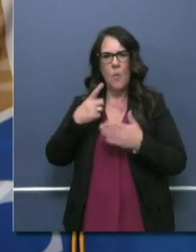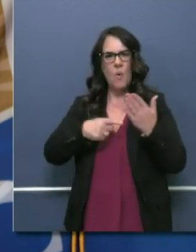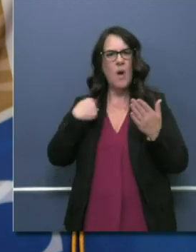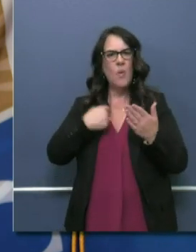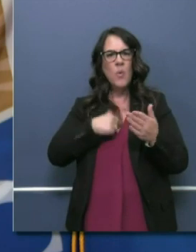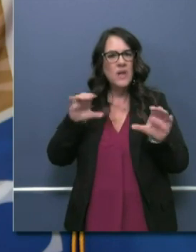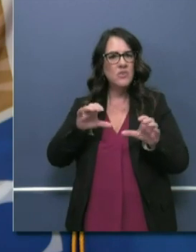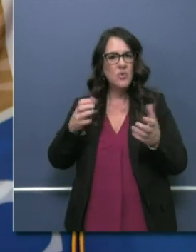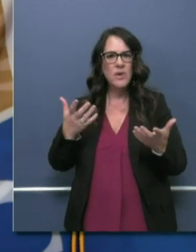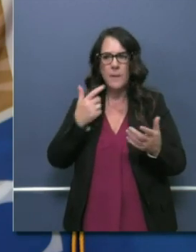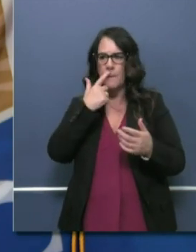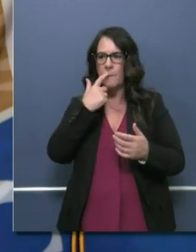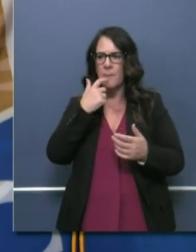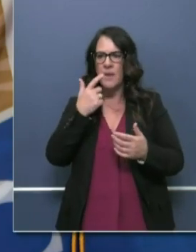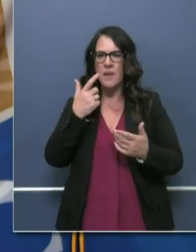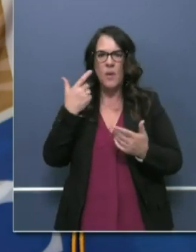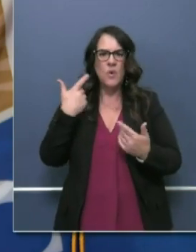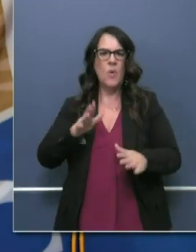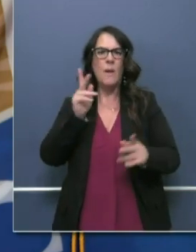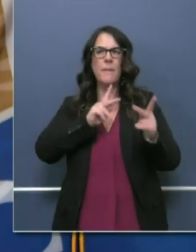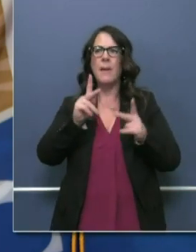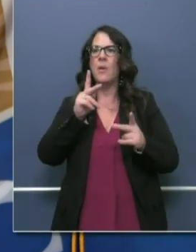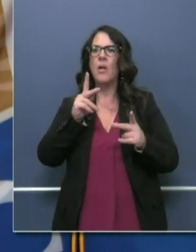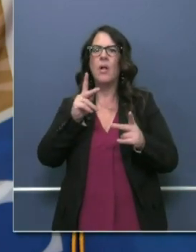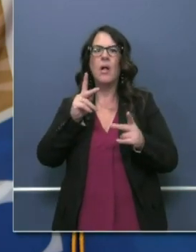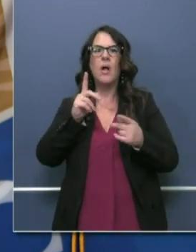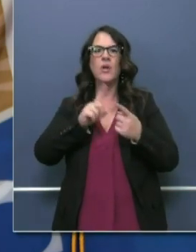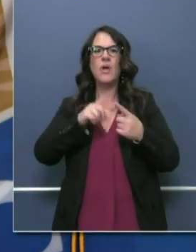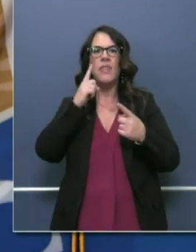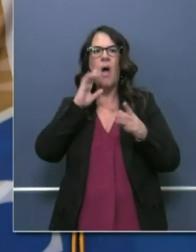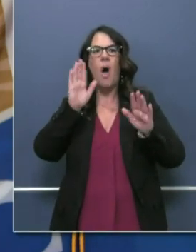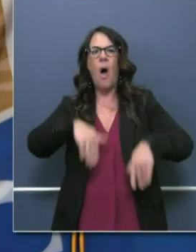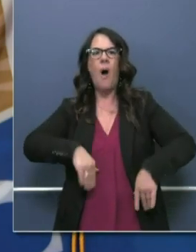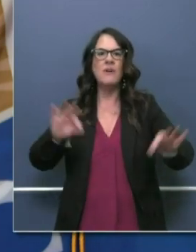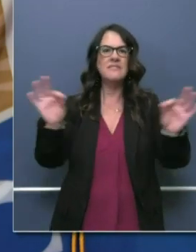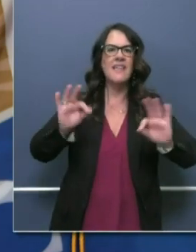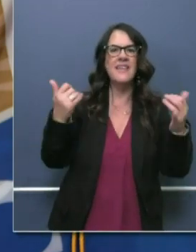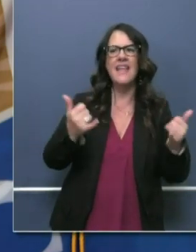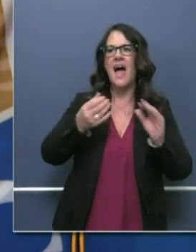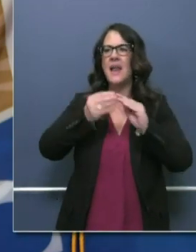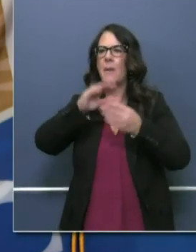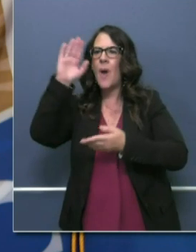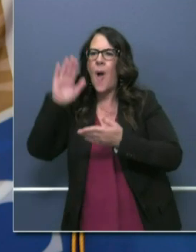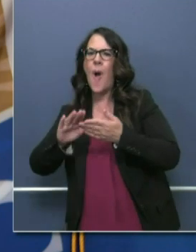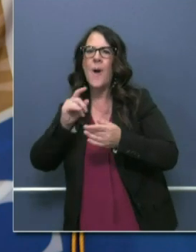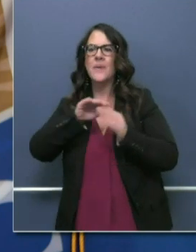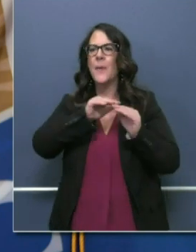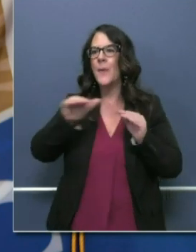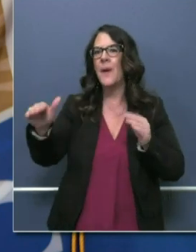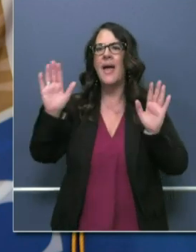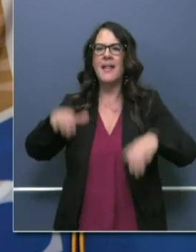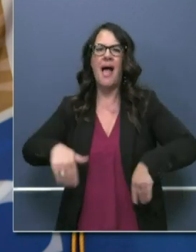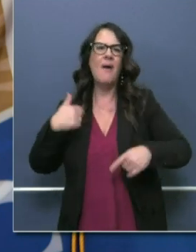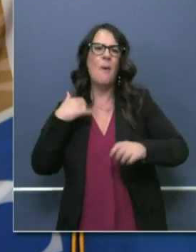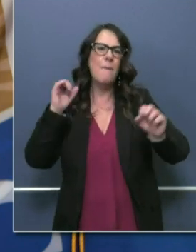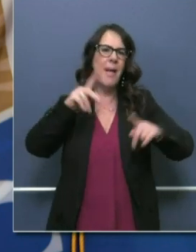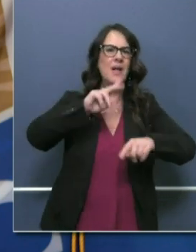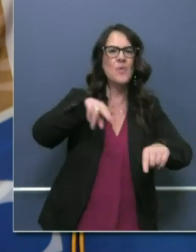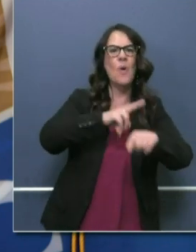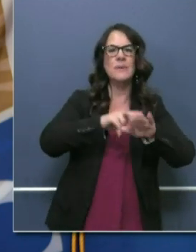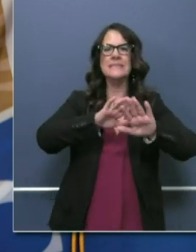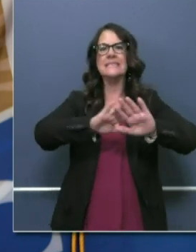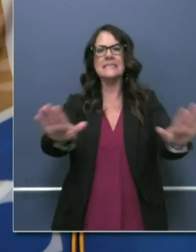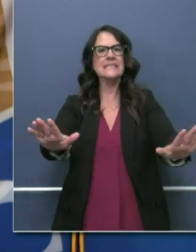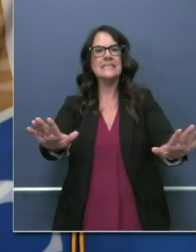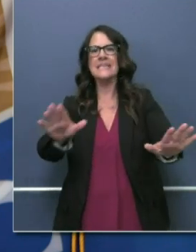that's people pull back too quickly, and there's a second wave. Let's read a little bit of our history. History doesn't